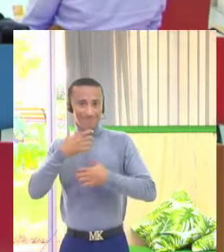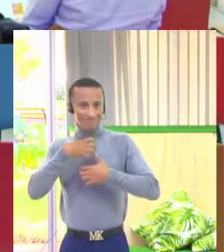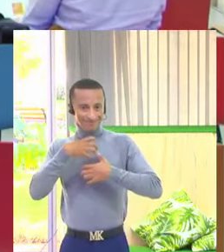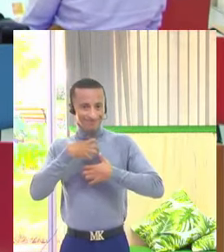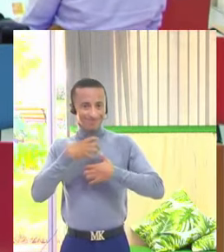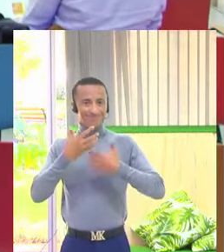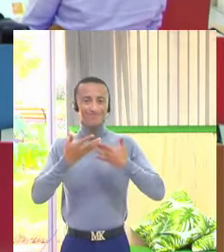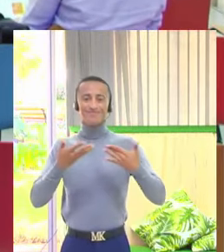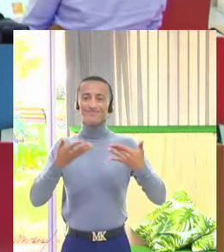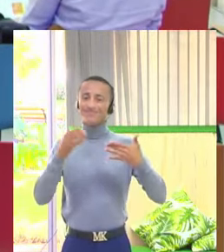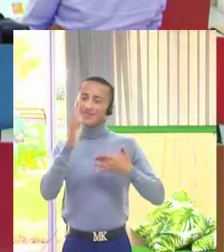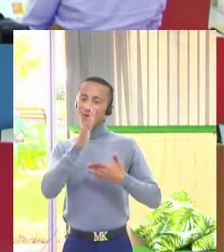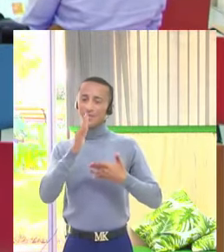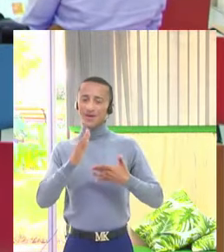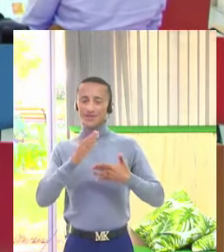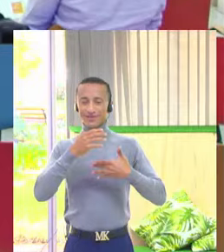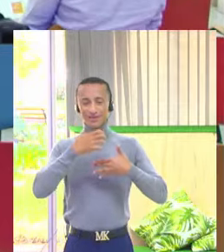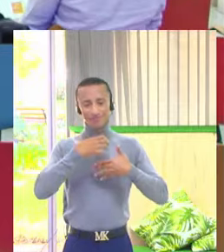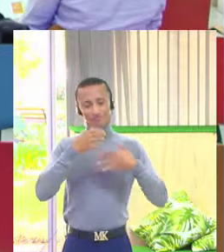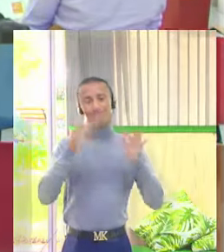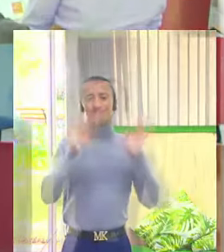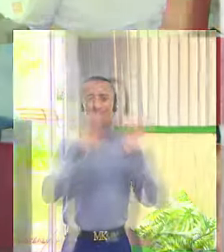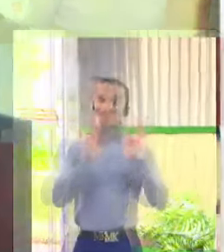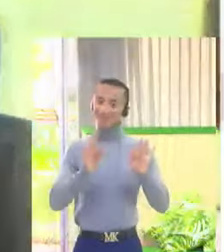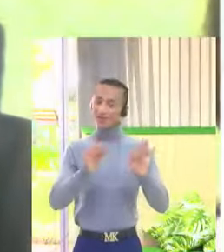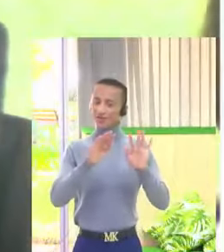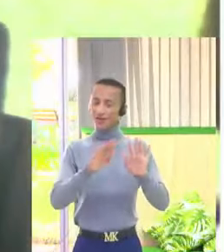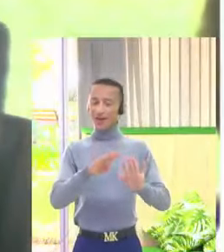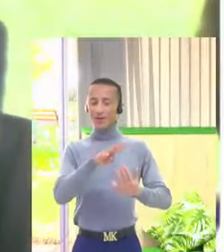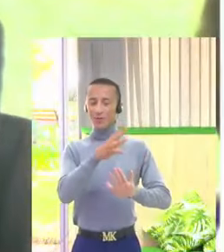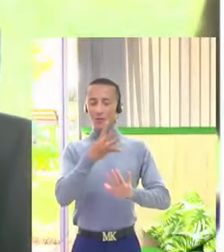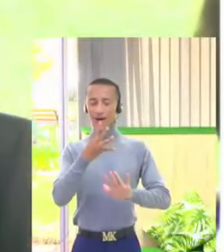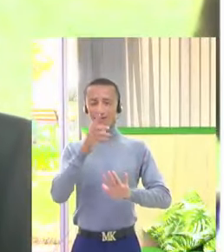We spent 4 days in Belém and then 2 days here in Brasilia.